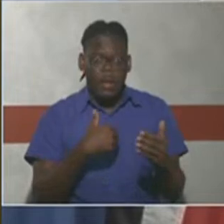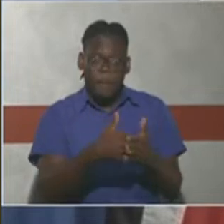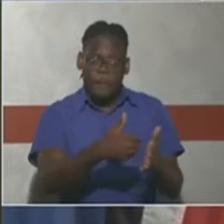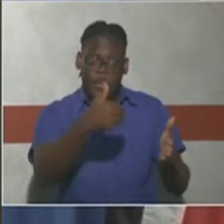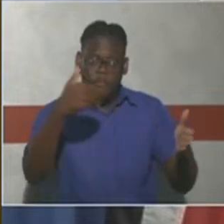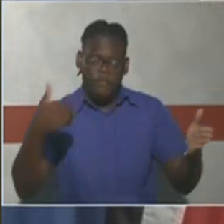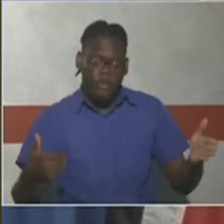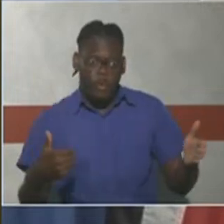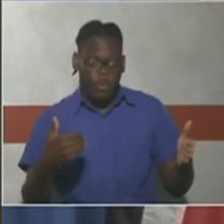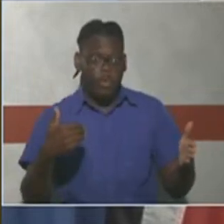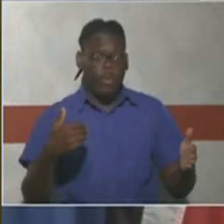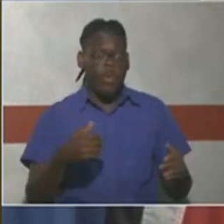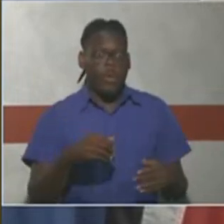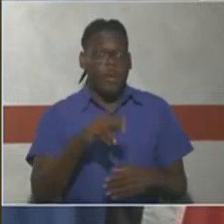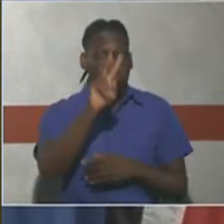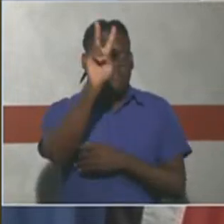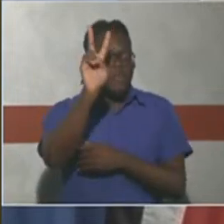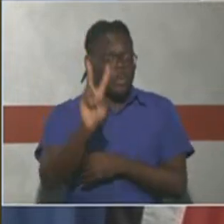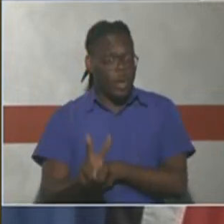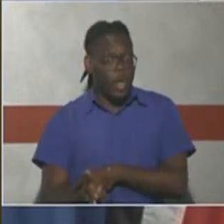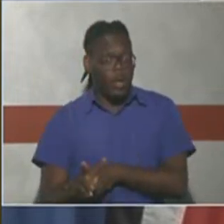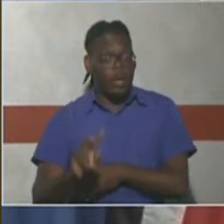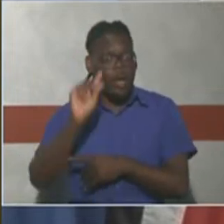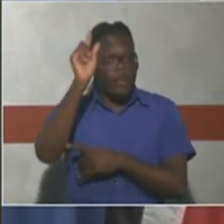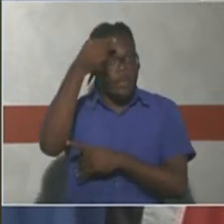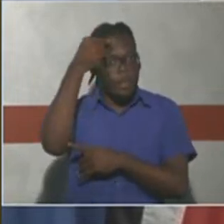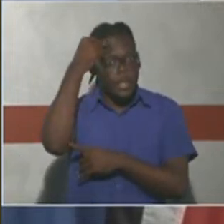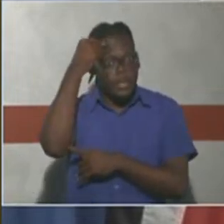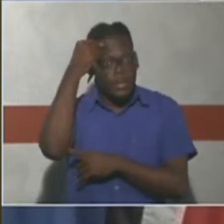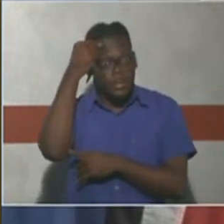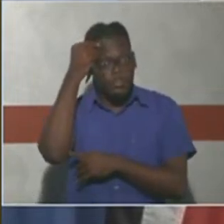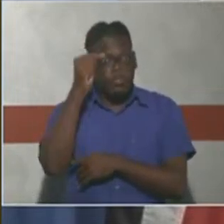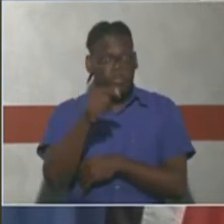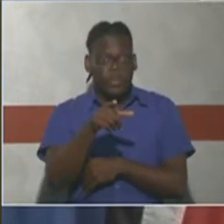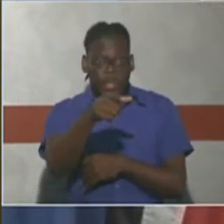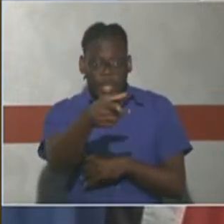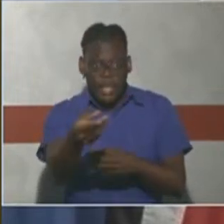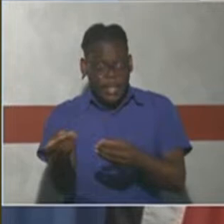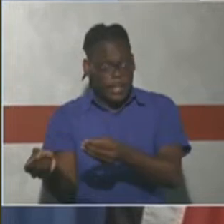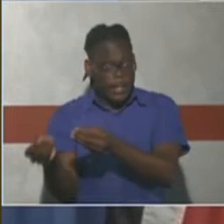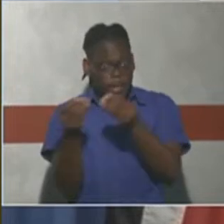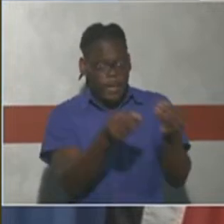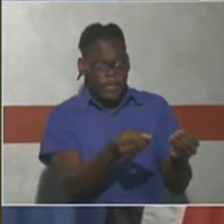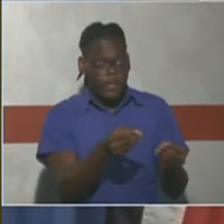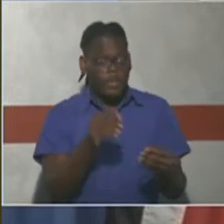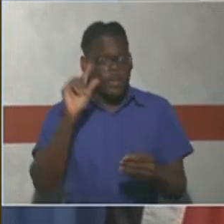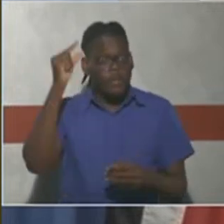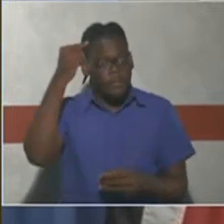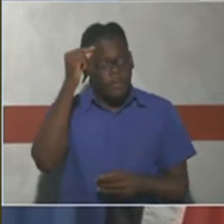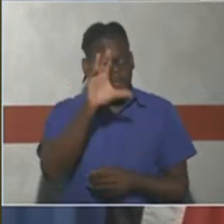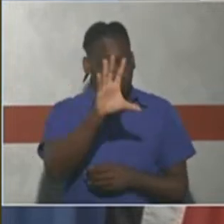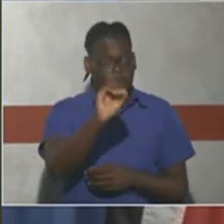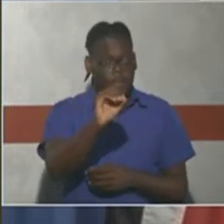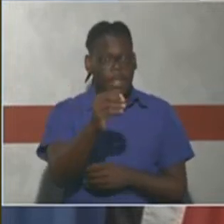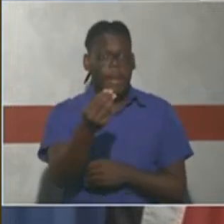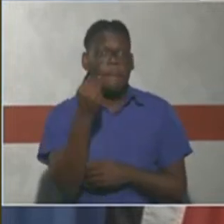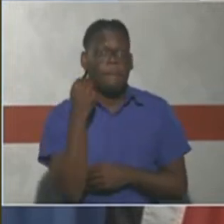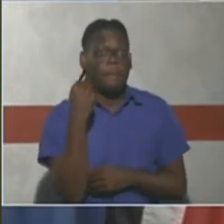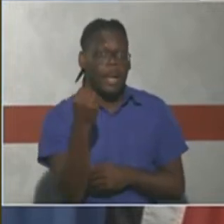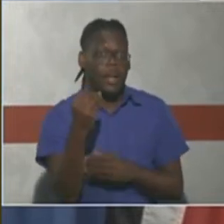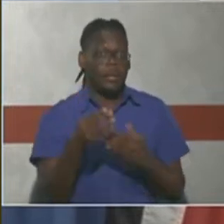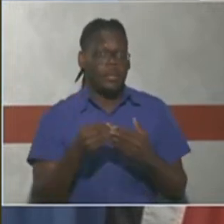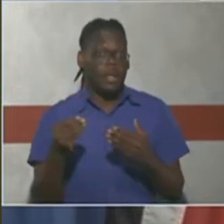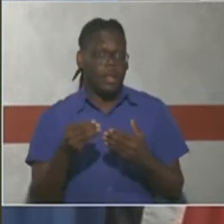cash outlay to Trinidad and Tobago. I think it was $50 million to purchase items produced in Trinidad and